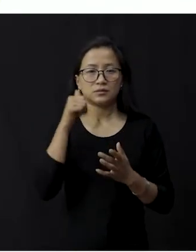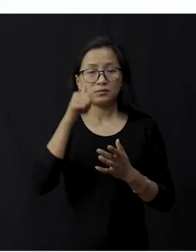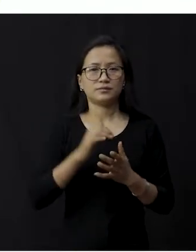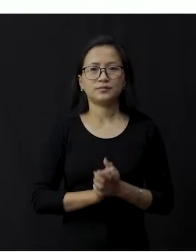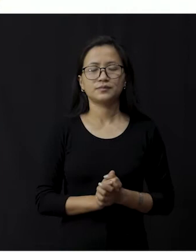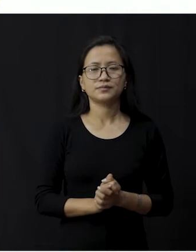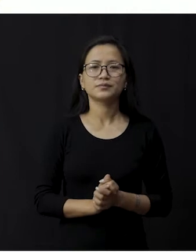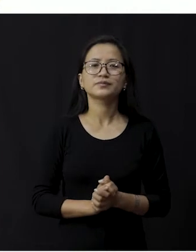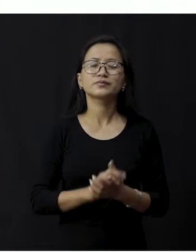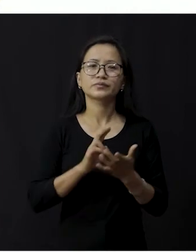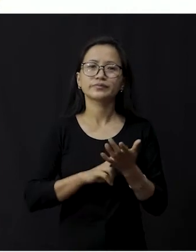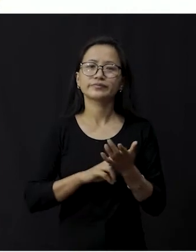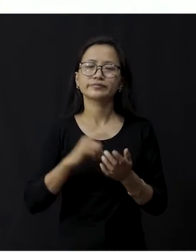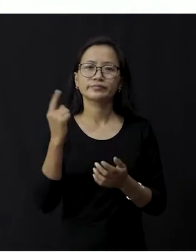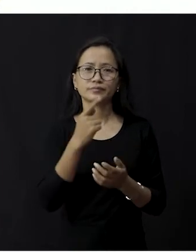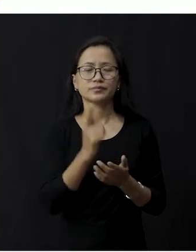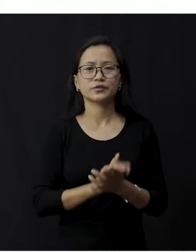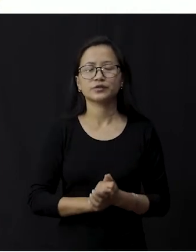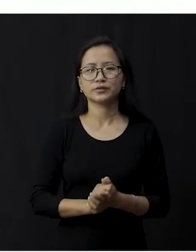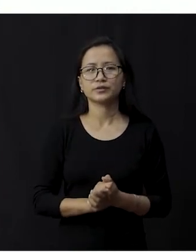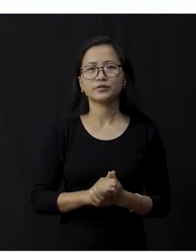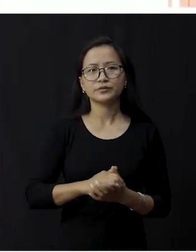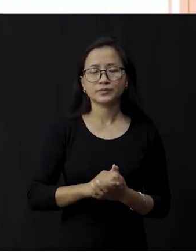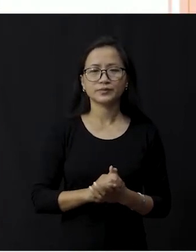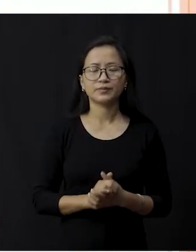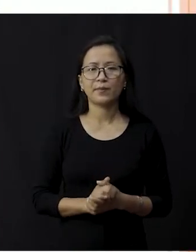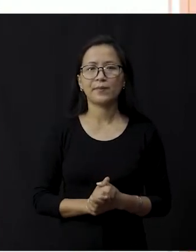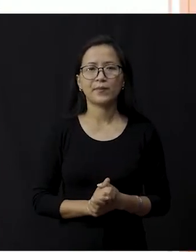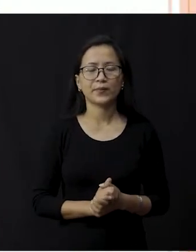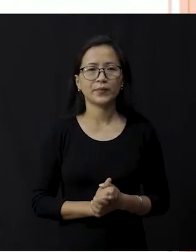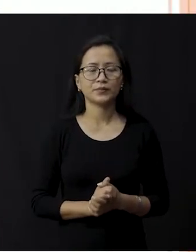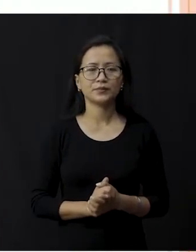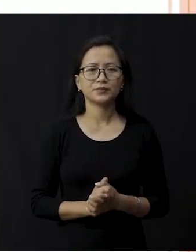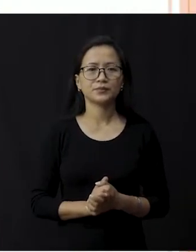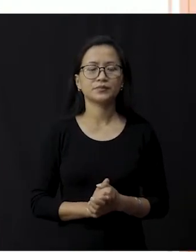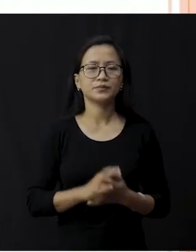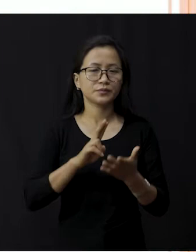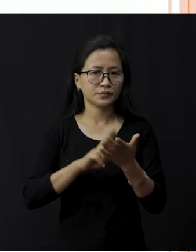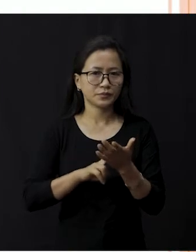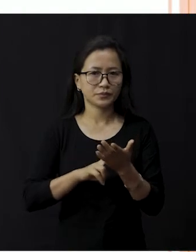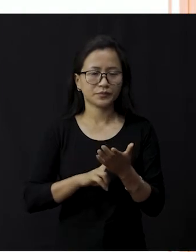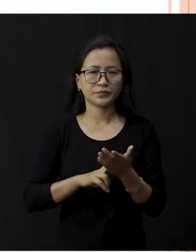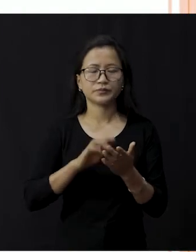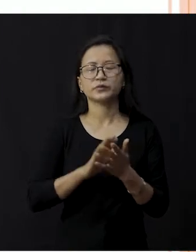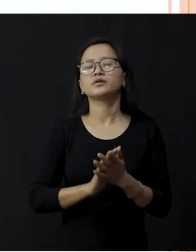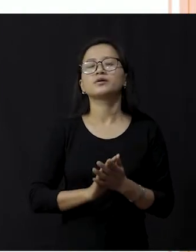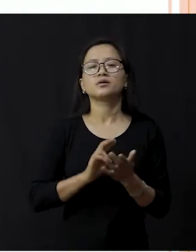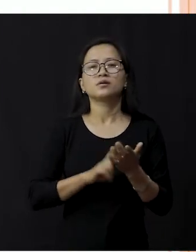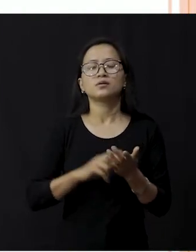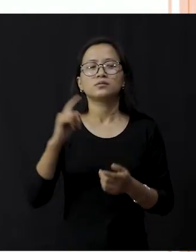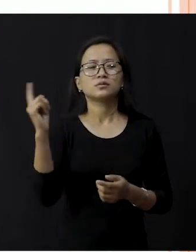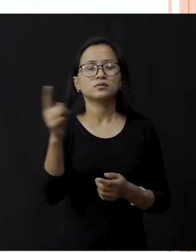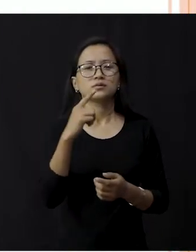and this is our national fruit, okay? All right. Our national emblem of India,